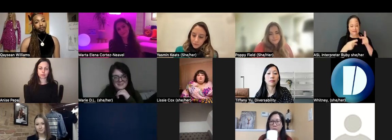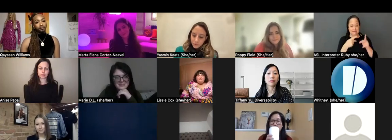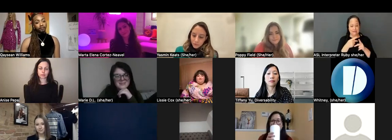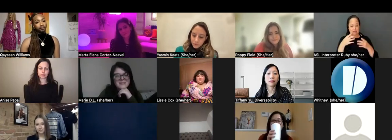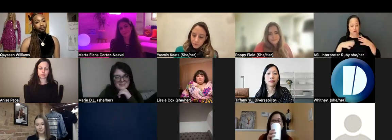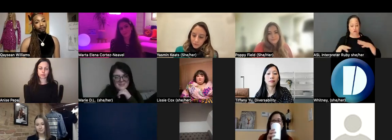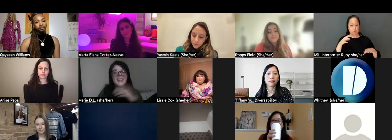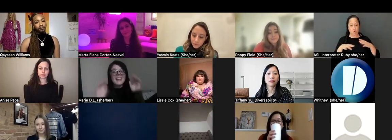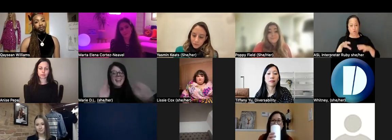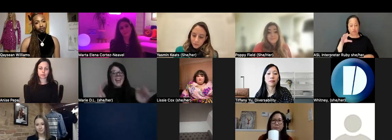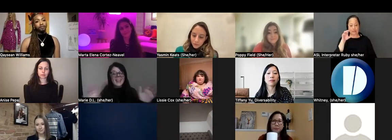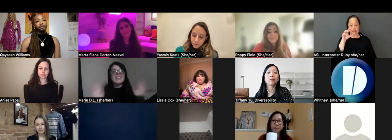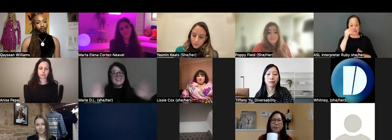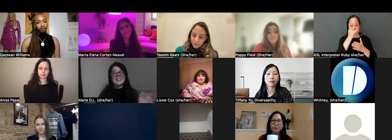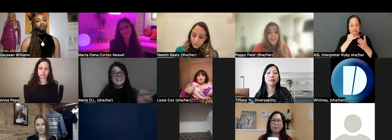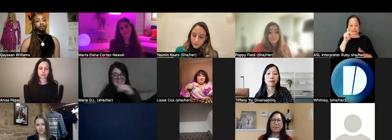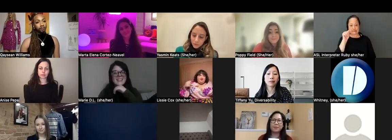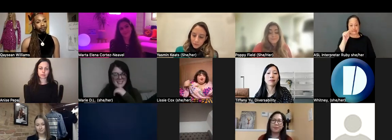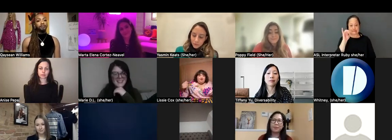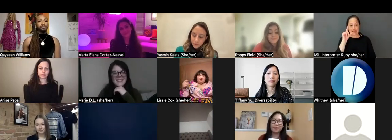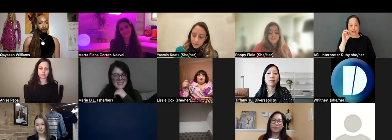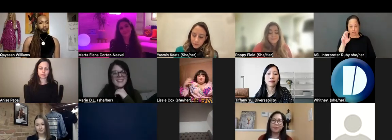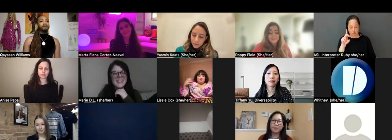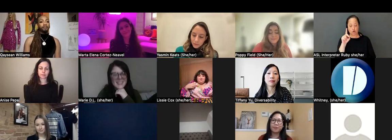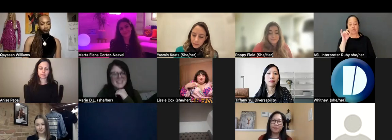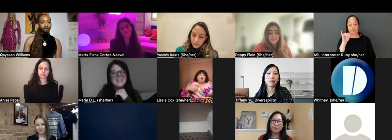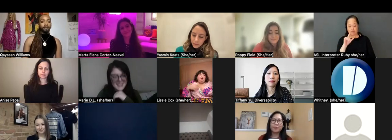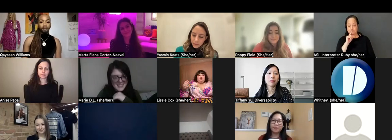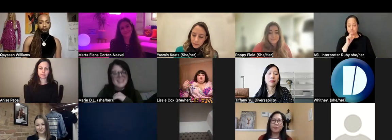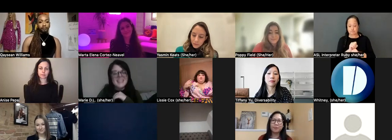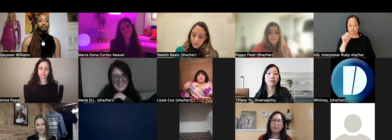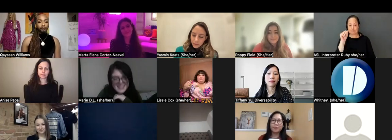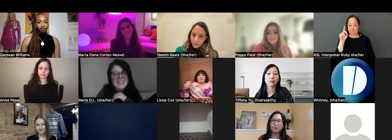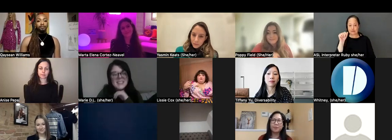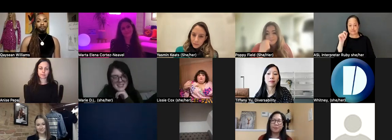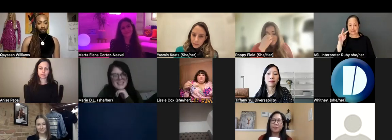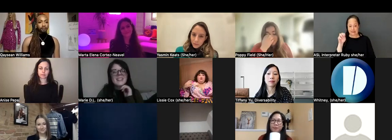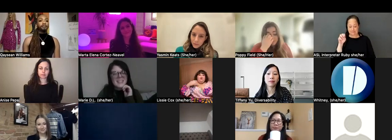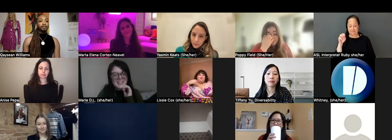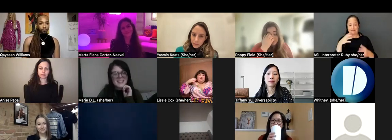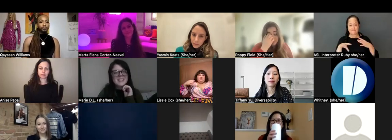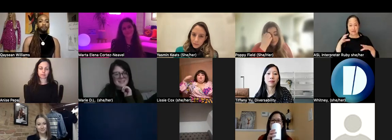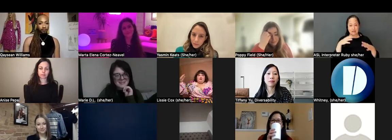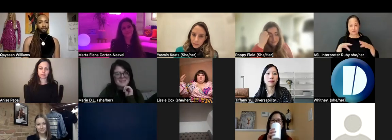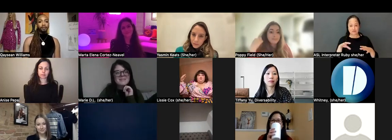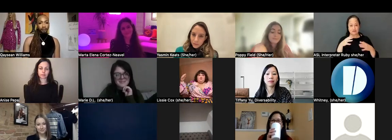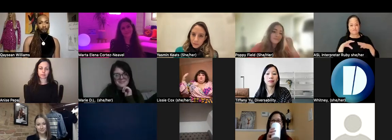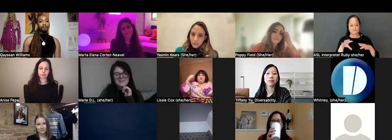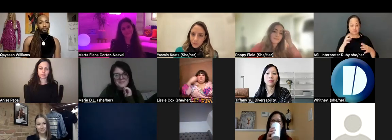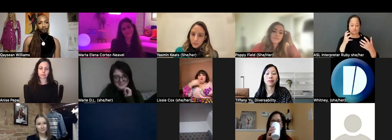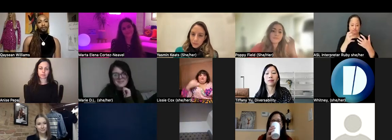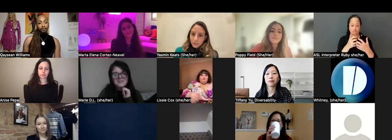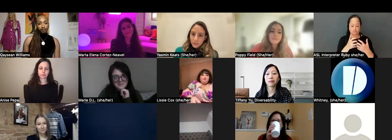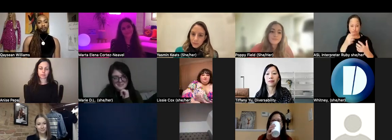that's adaptive fashion. That's getting your fashion adapted to you. That's all that adaptive fashion is fashion that is adapted